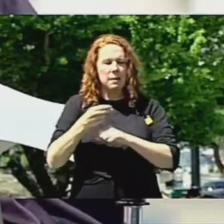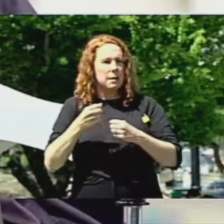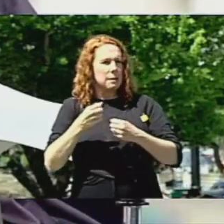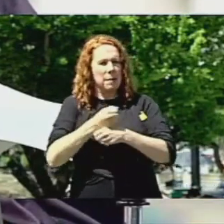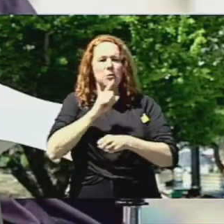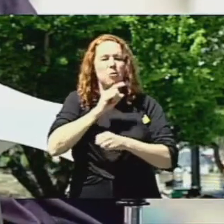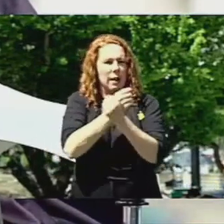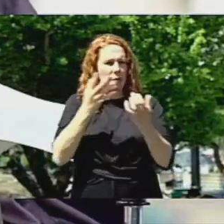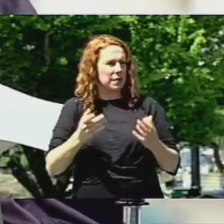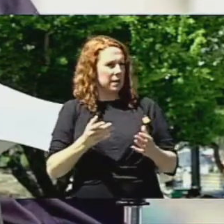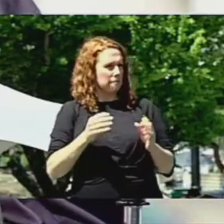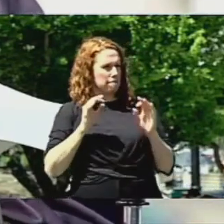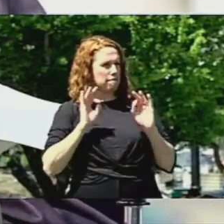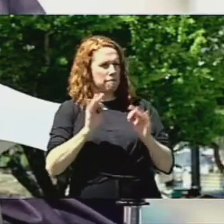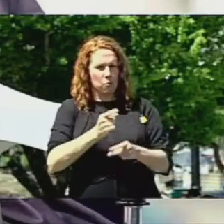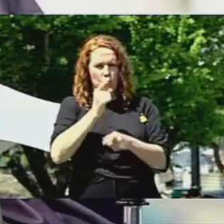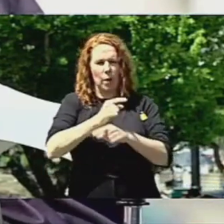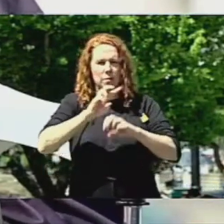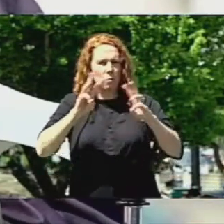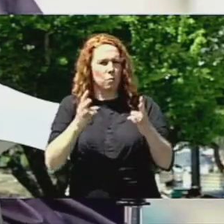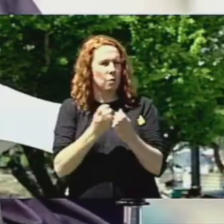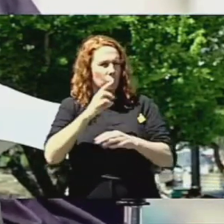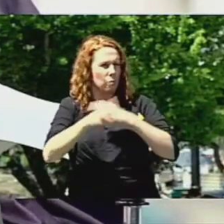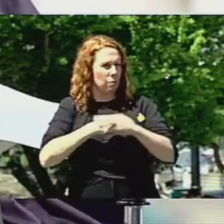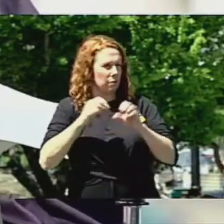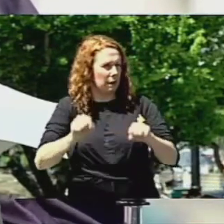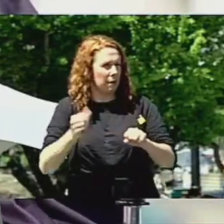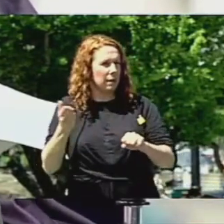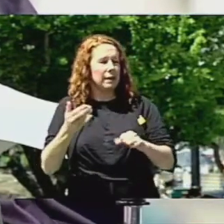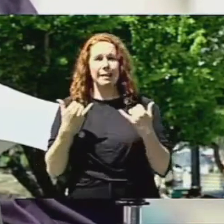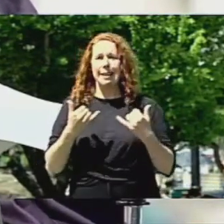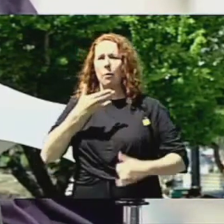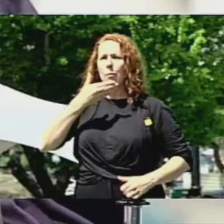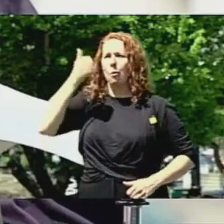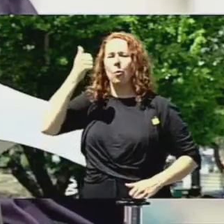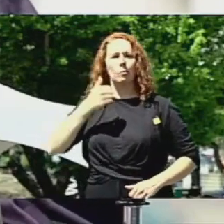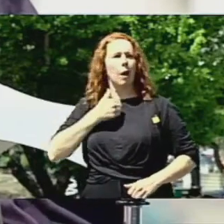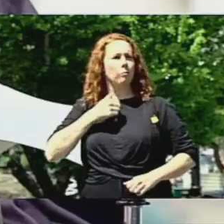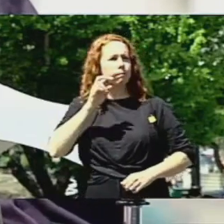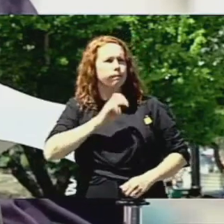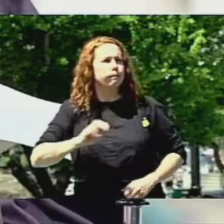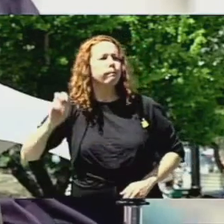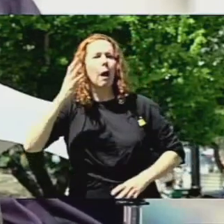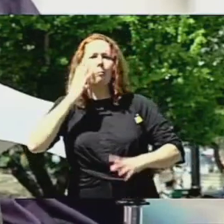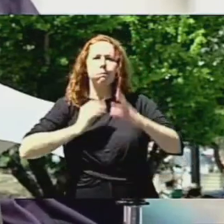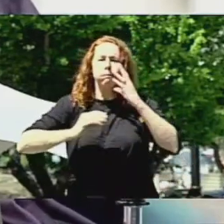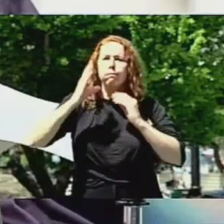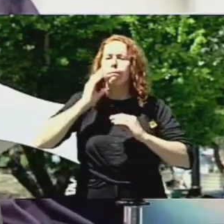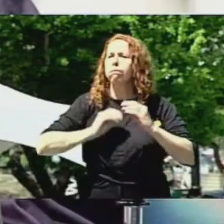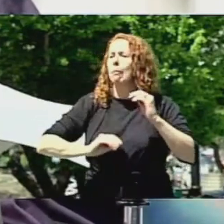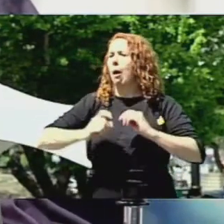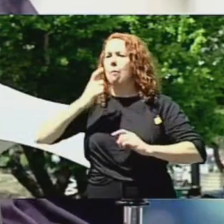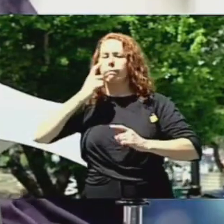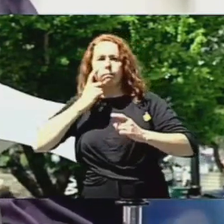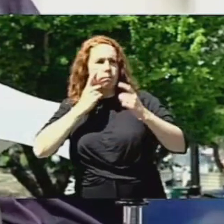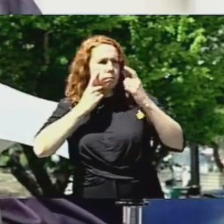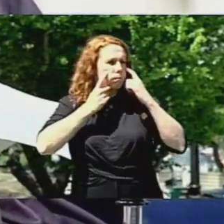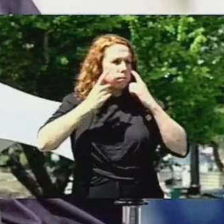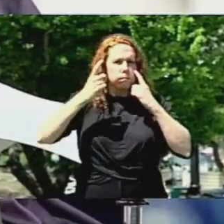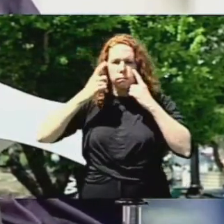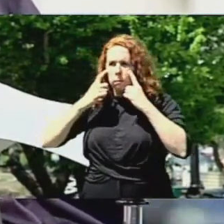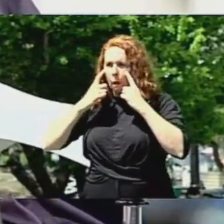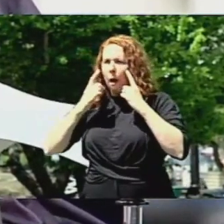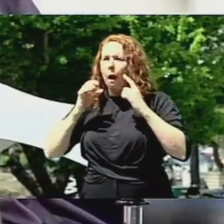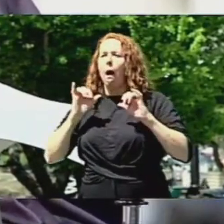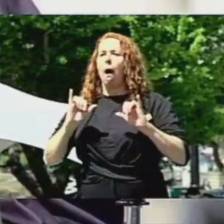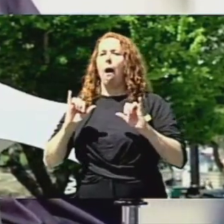world. And now that I'm older, I've traveled, I've experienced, I've witnessed, it